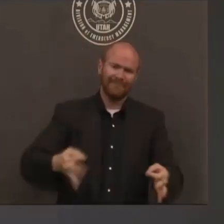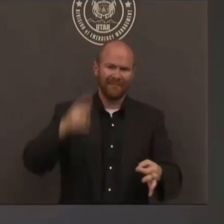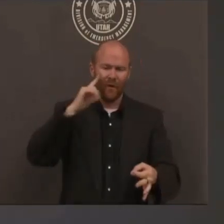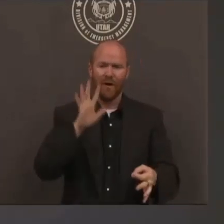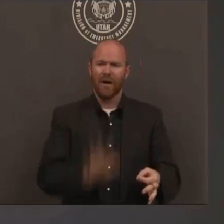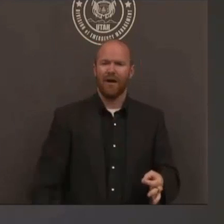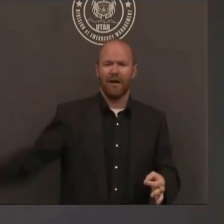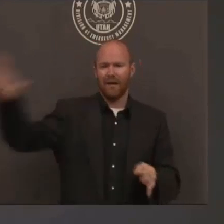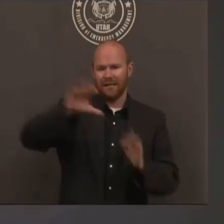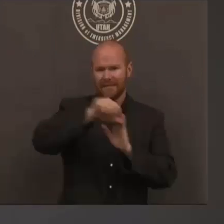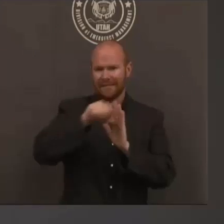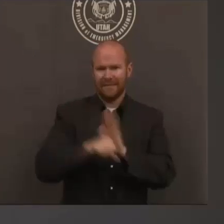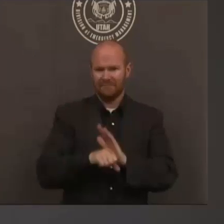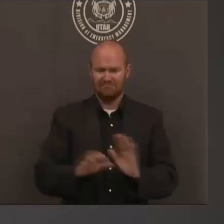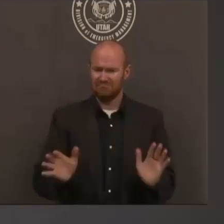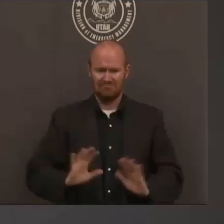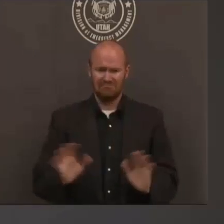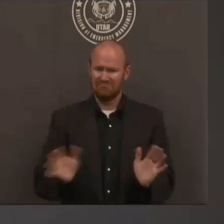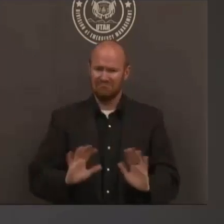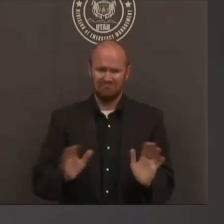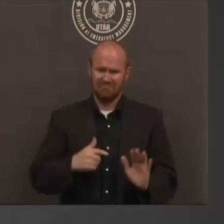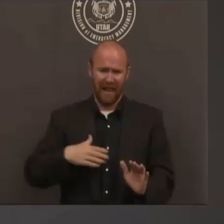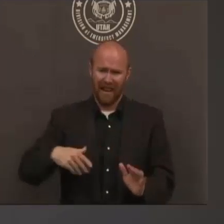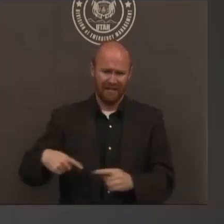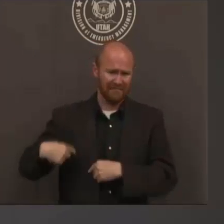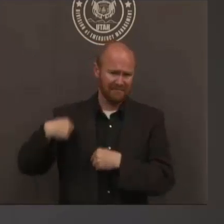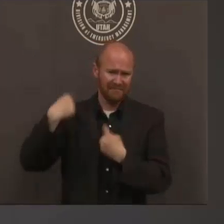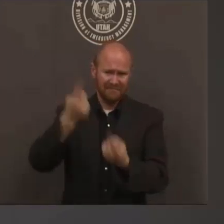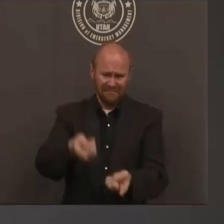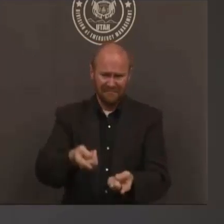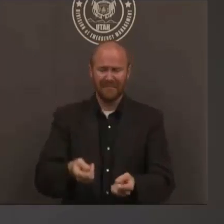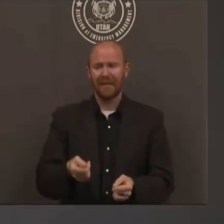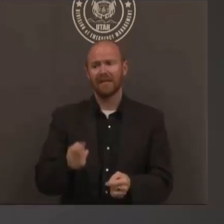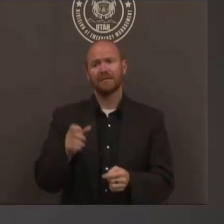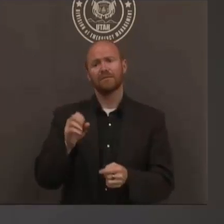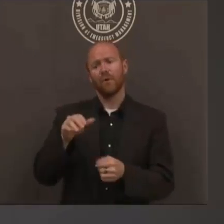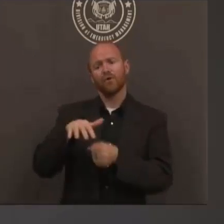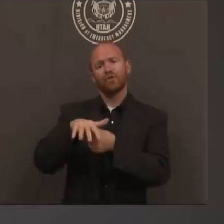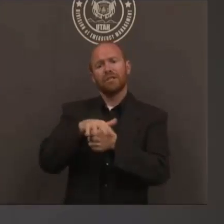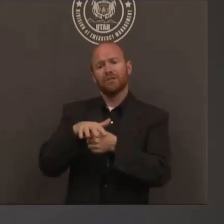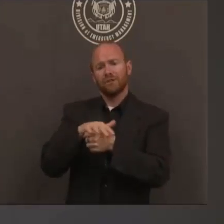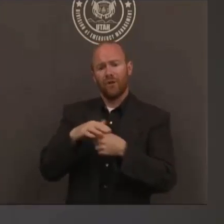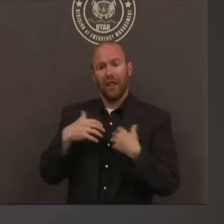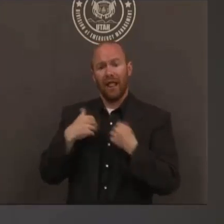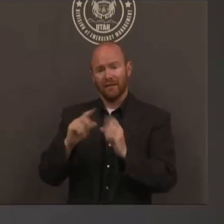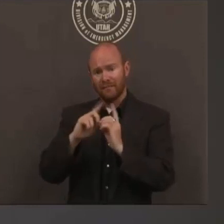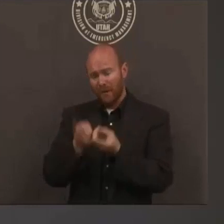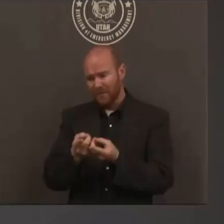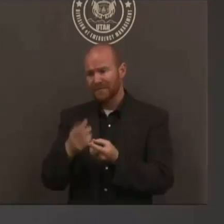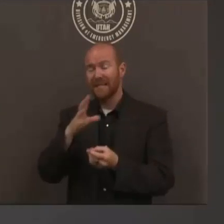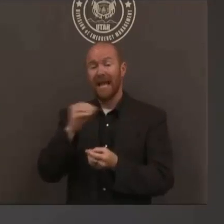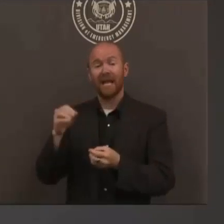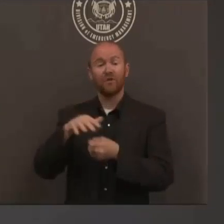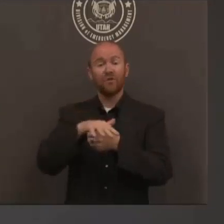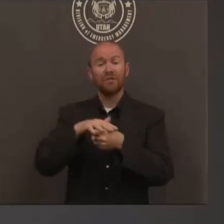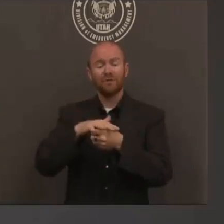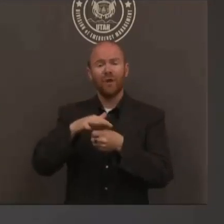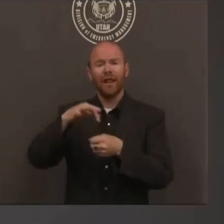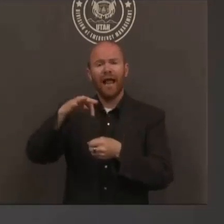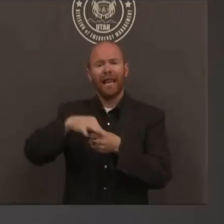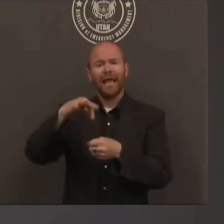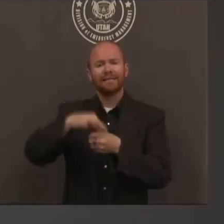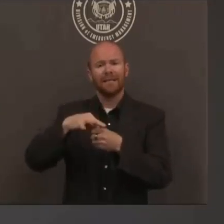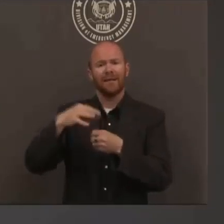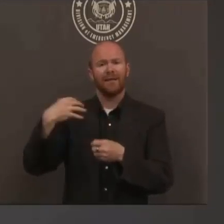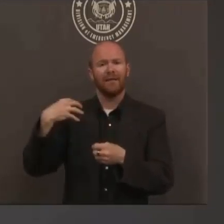handle your own local needs. So we'll have deference given to regional health departments and regional local